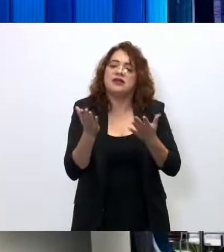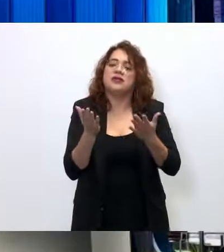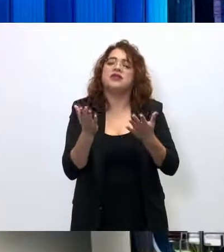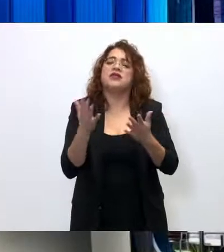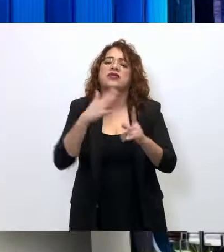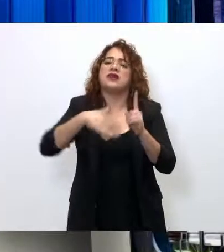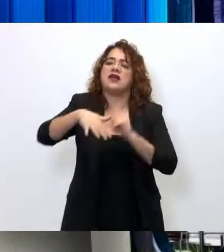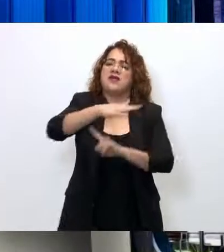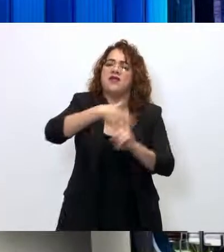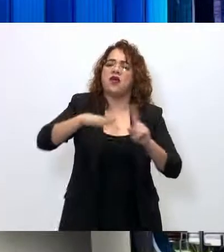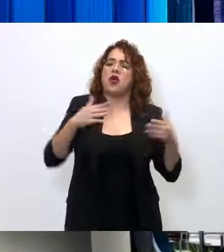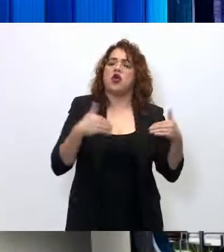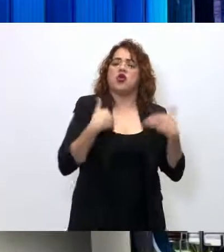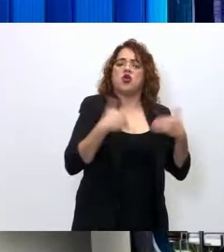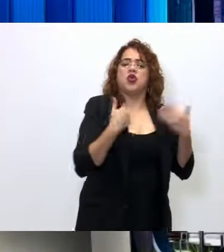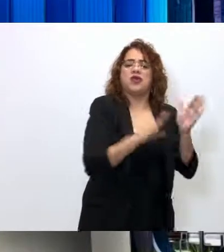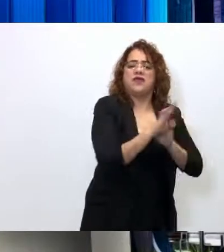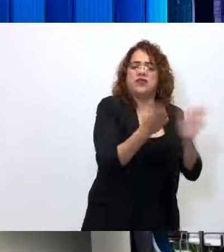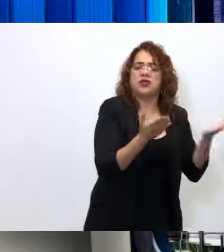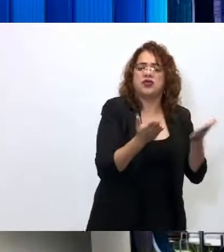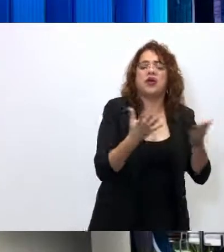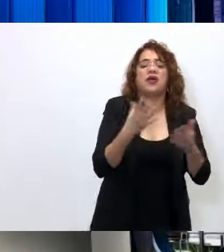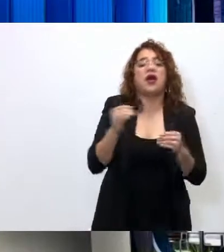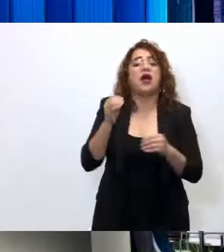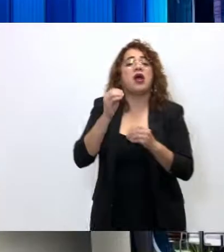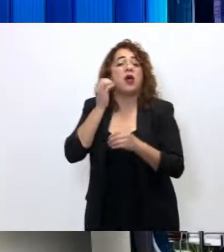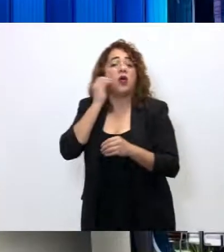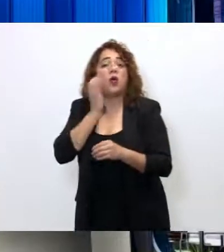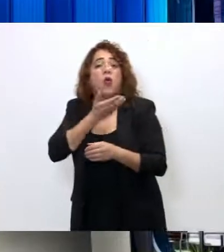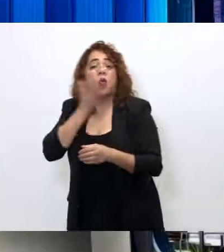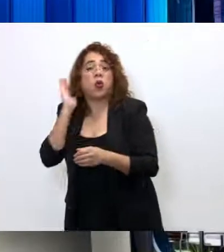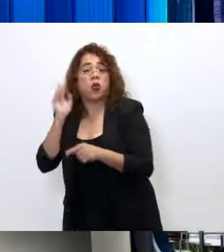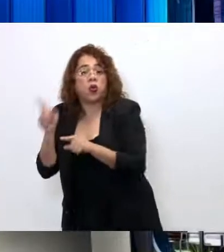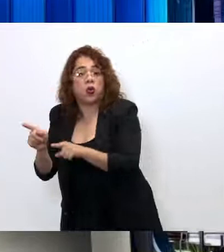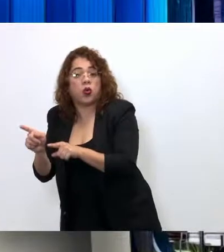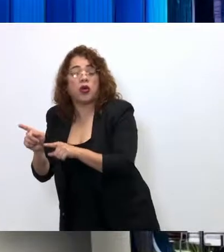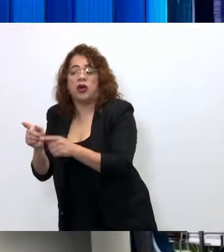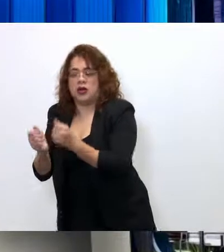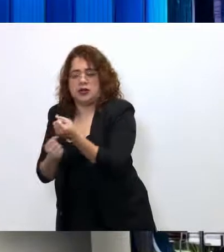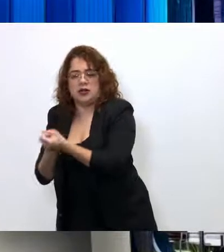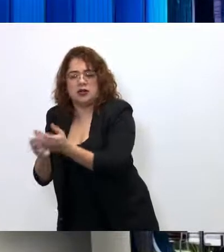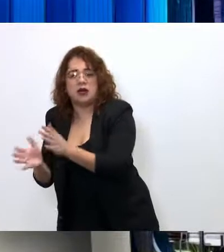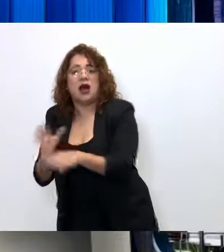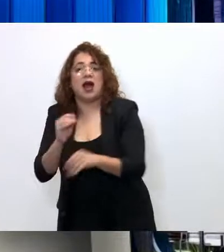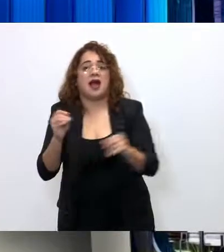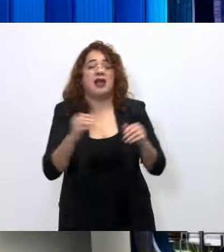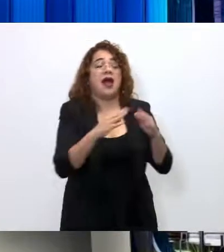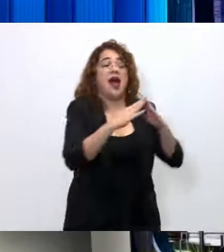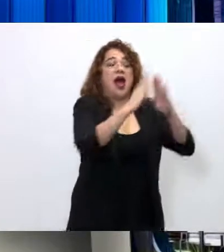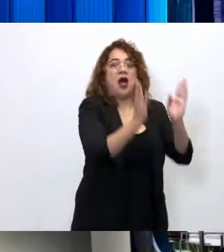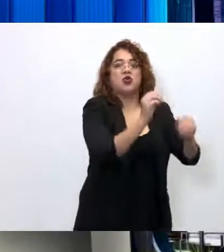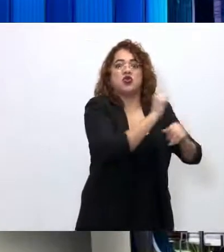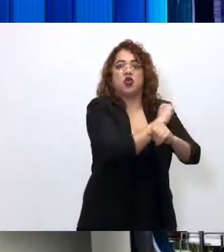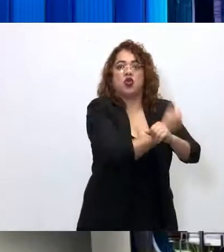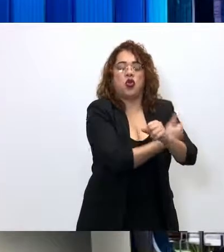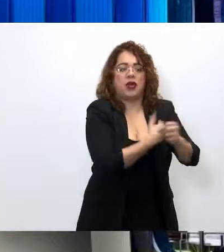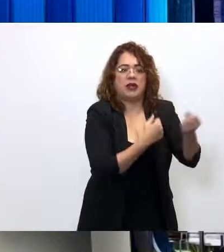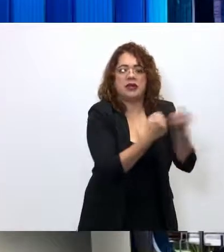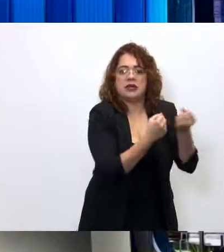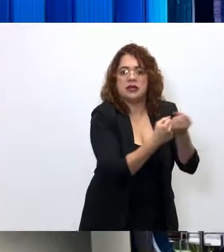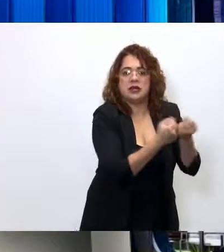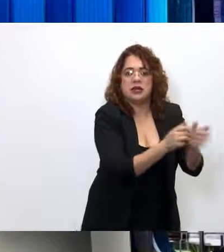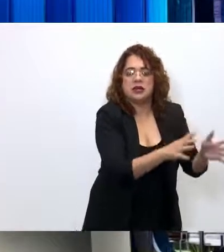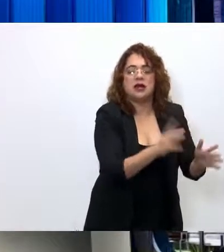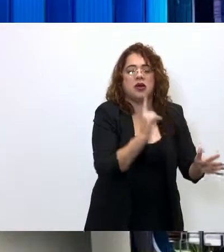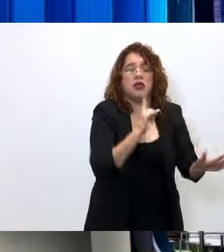communities. And we're housing people through our homeless services and the Housing Authority. It is a big organization doing great work across the entire